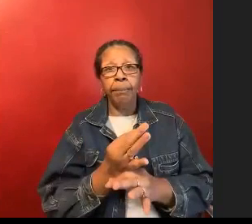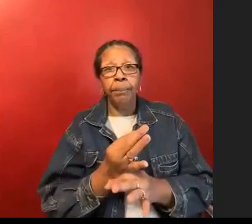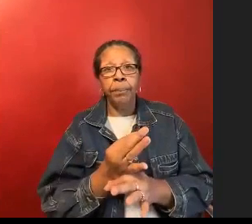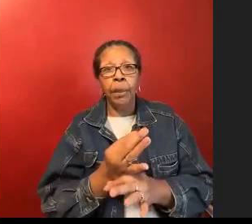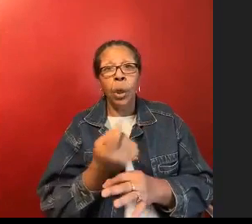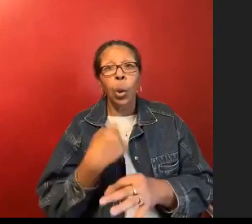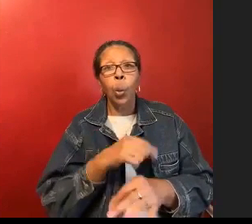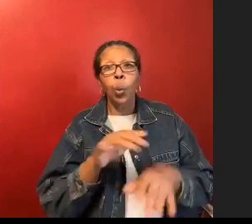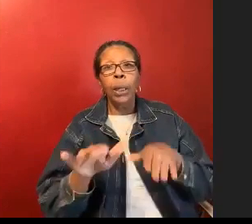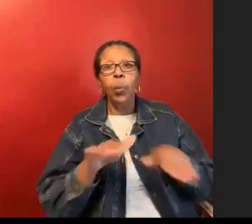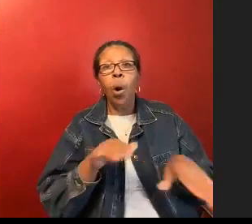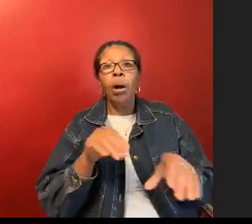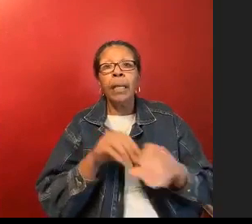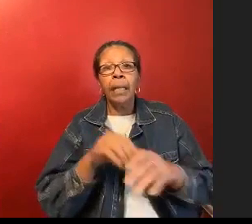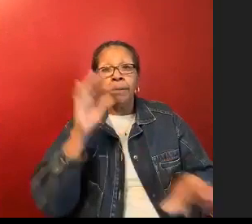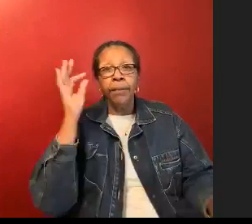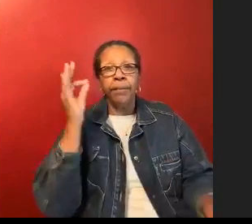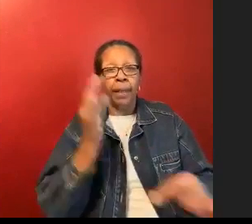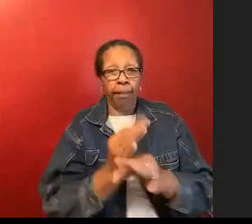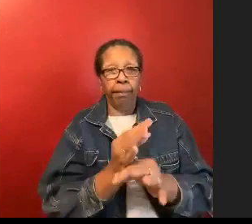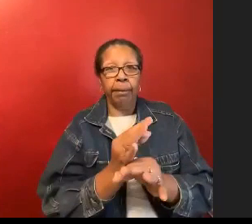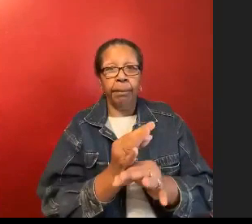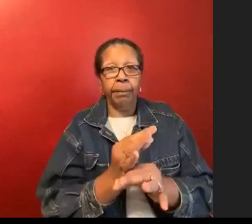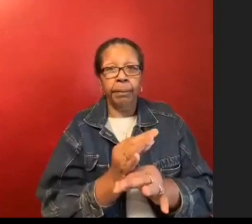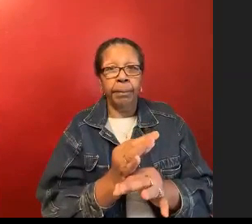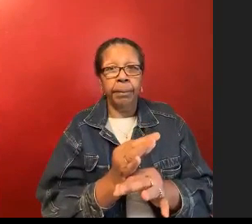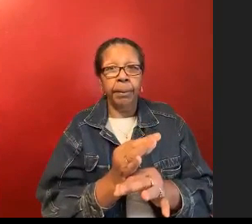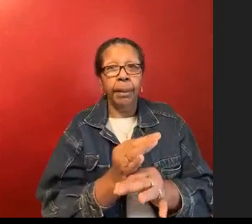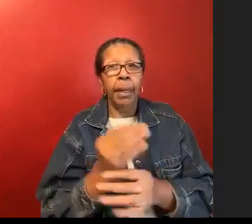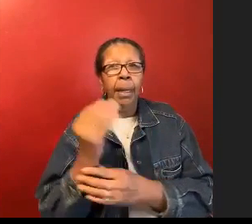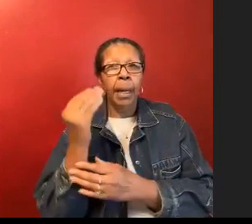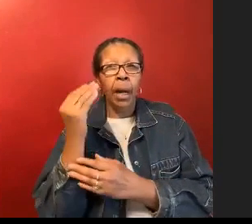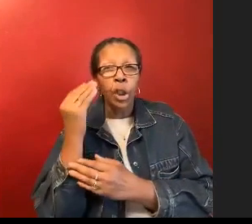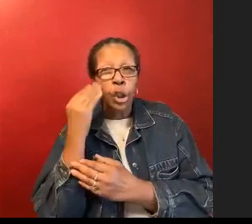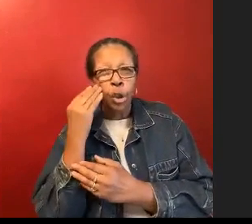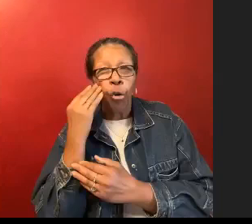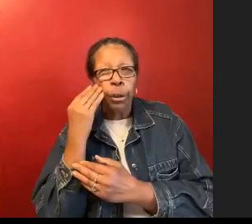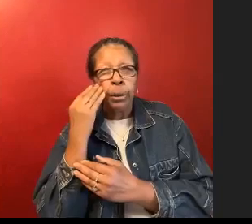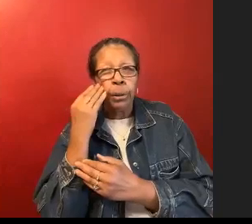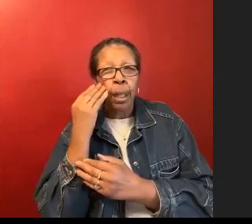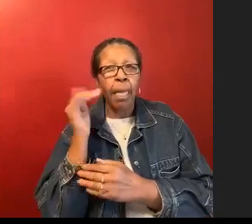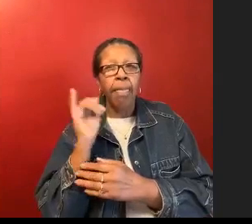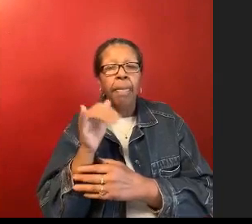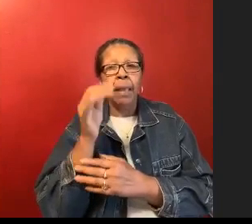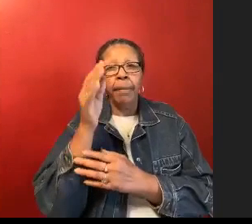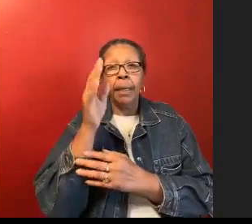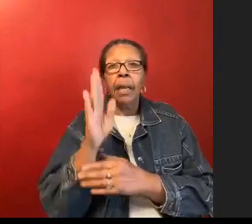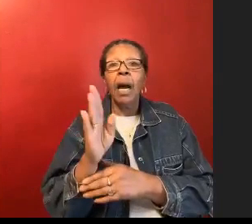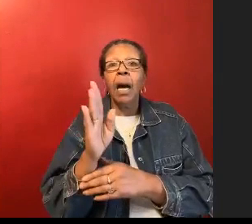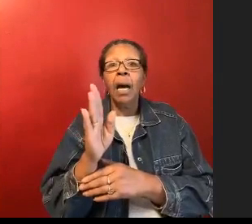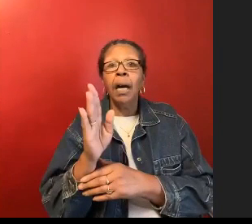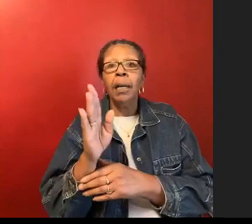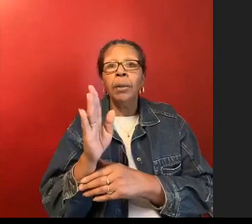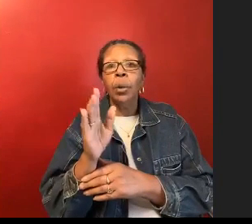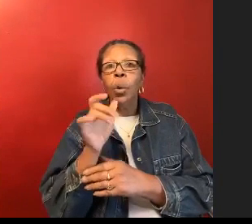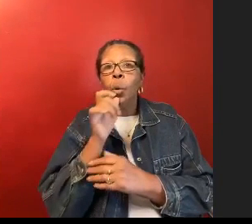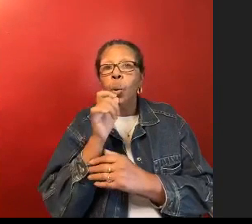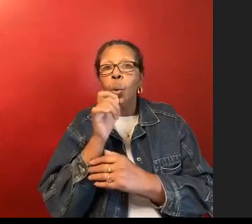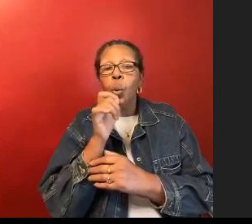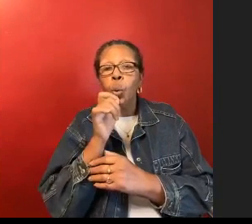in faith. We walk in assurance that the God who did not